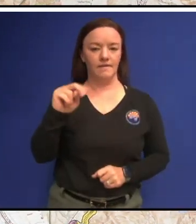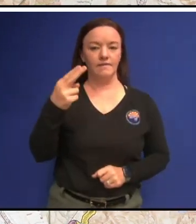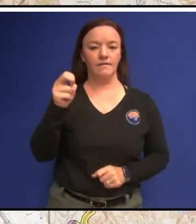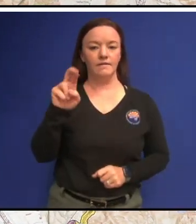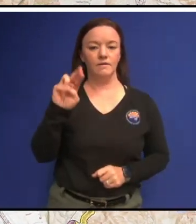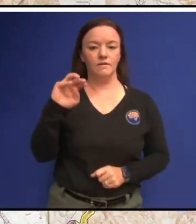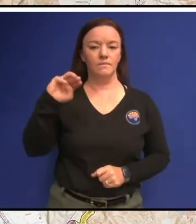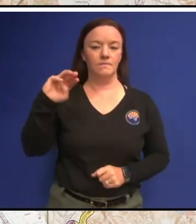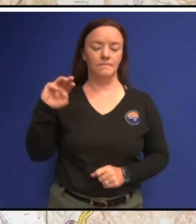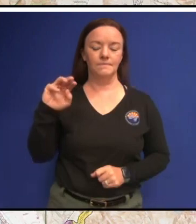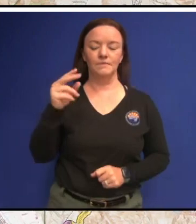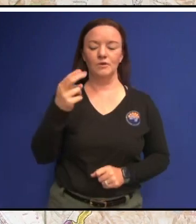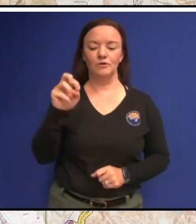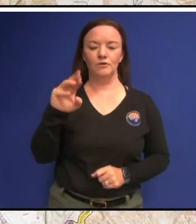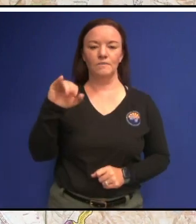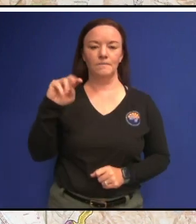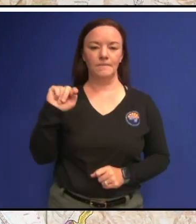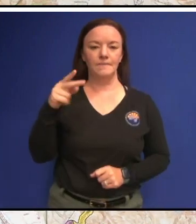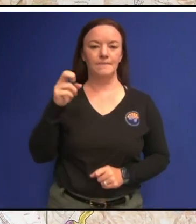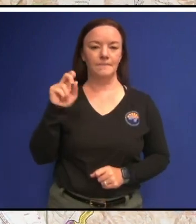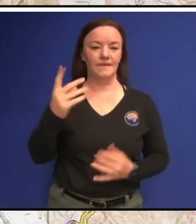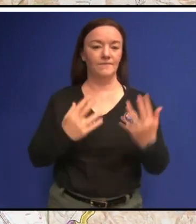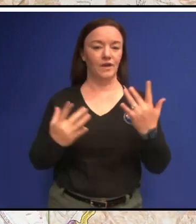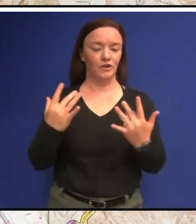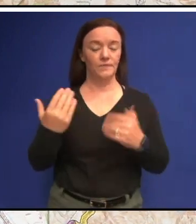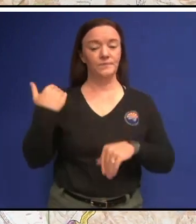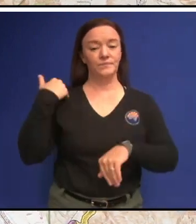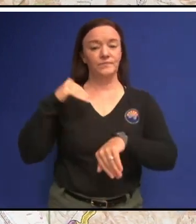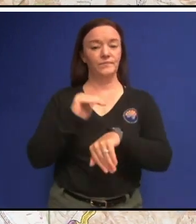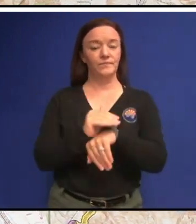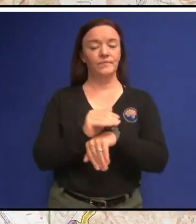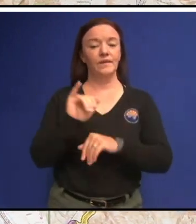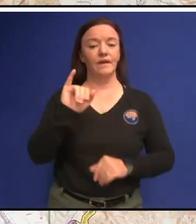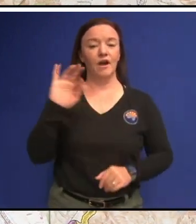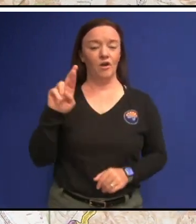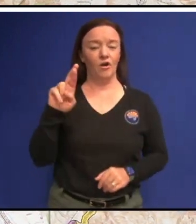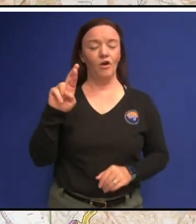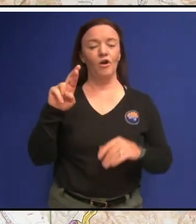fire. So last night's infrared, we recorded the fire